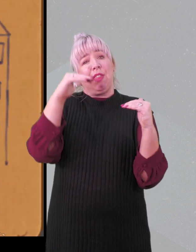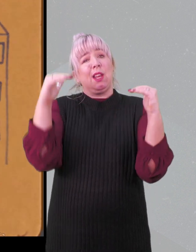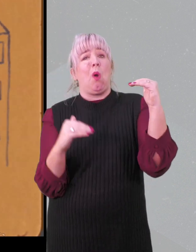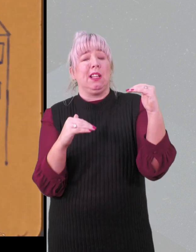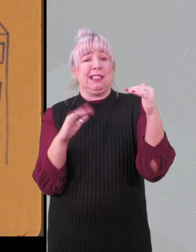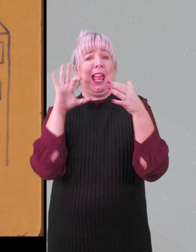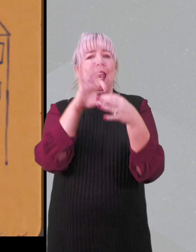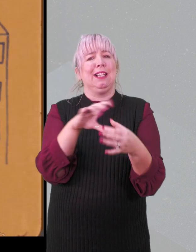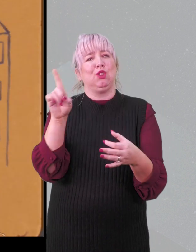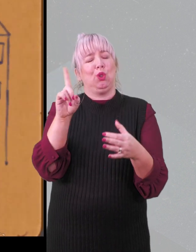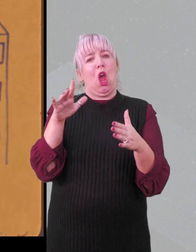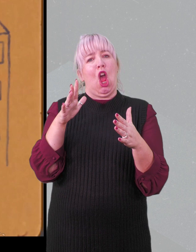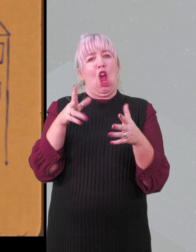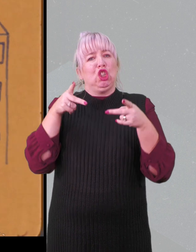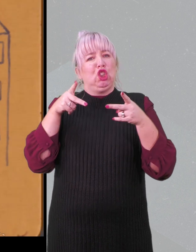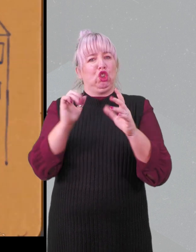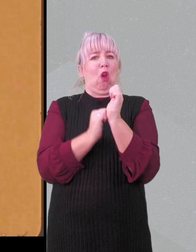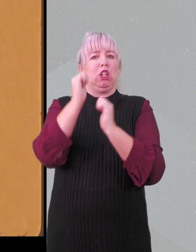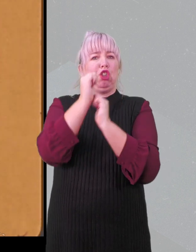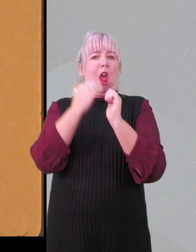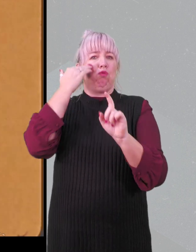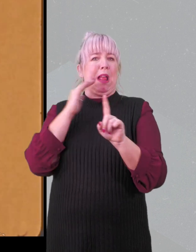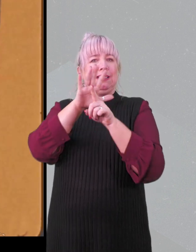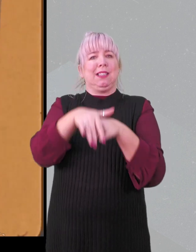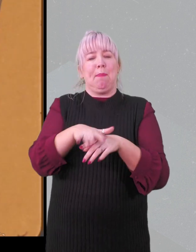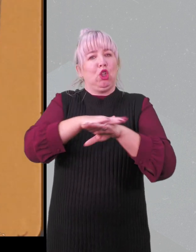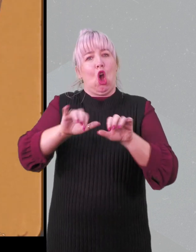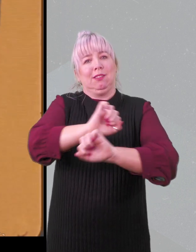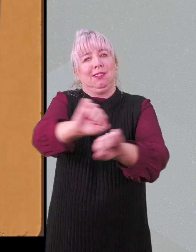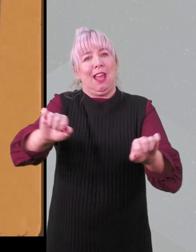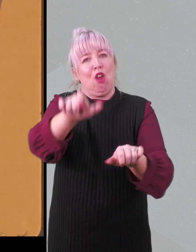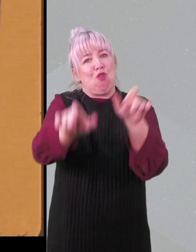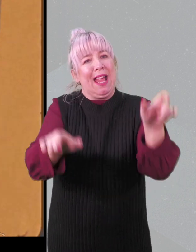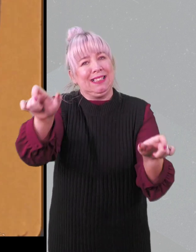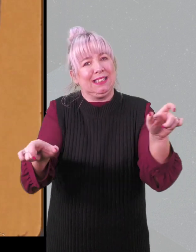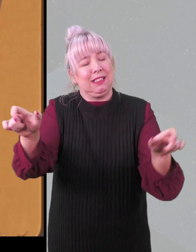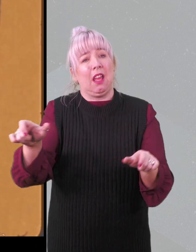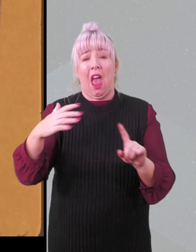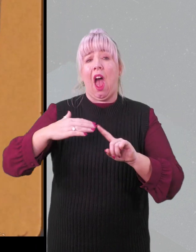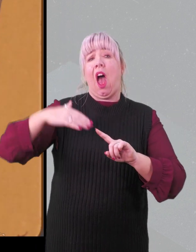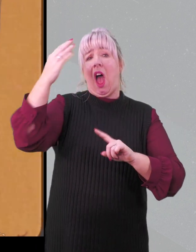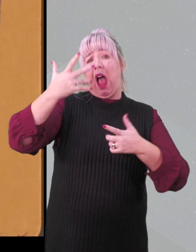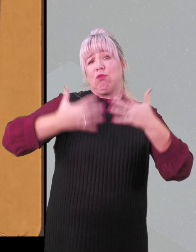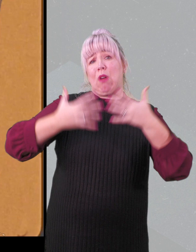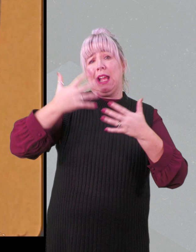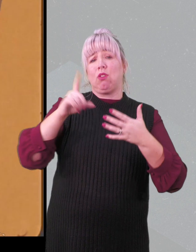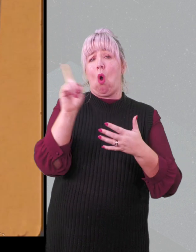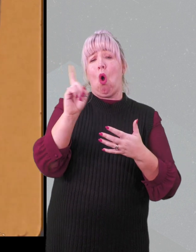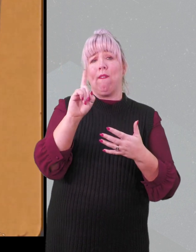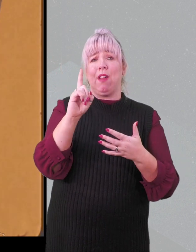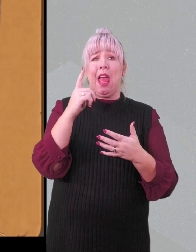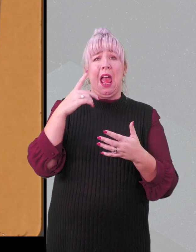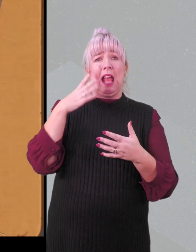structural racism, not intrinsic racial difference. Indigenous people likely have higher rates of diabetes due to colonization,